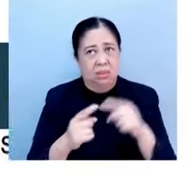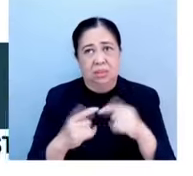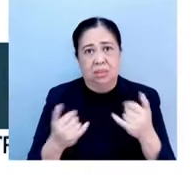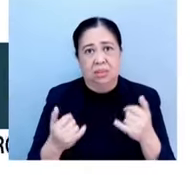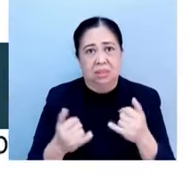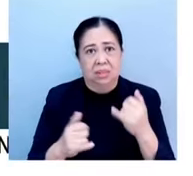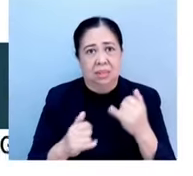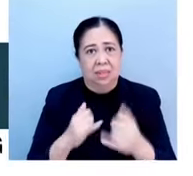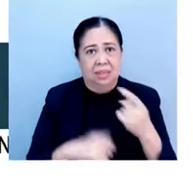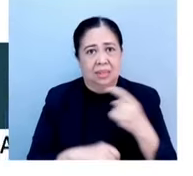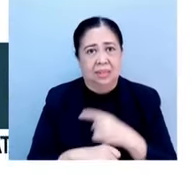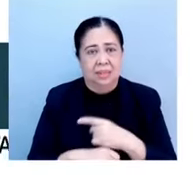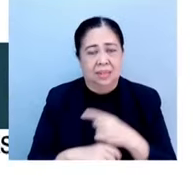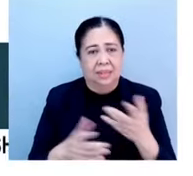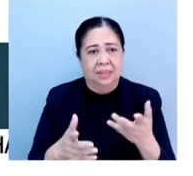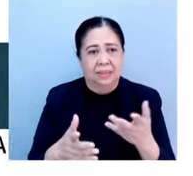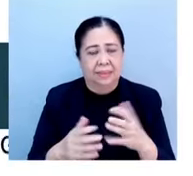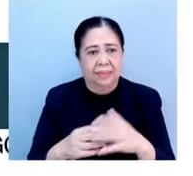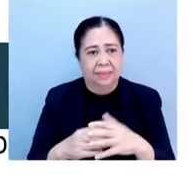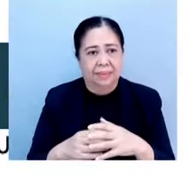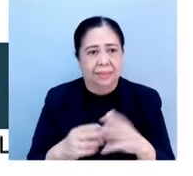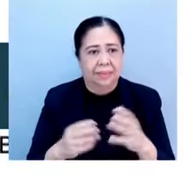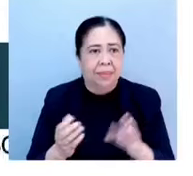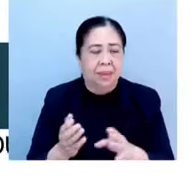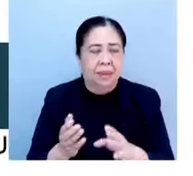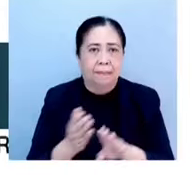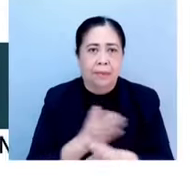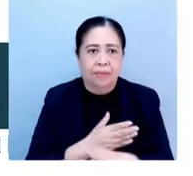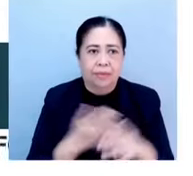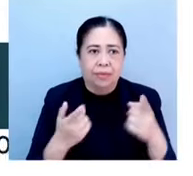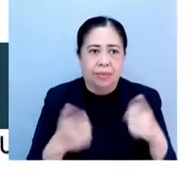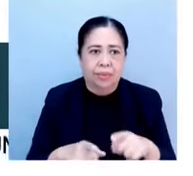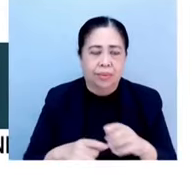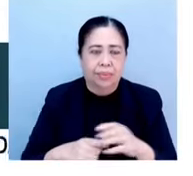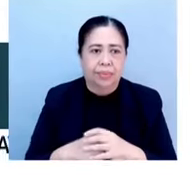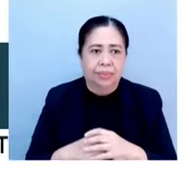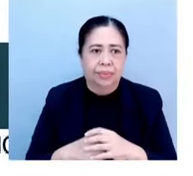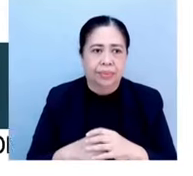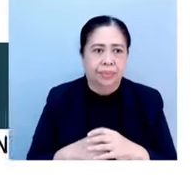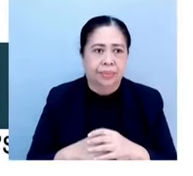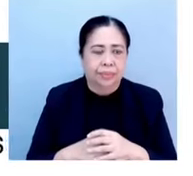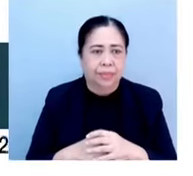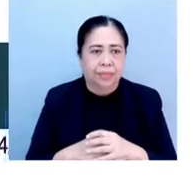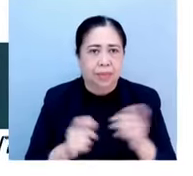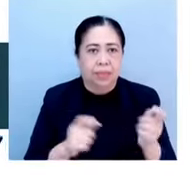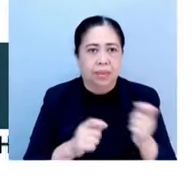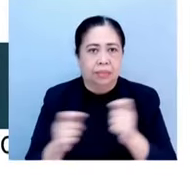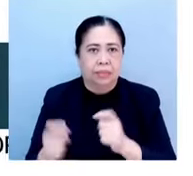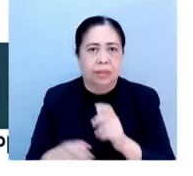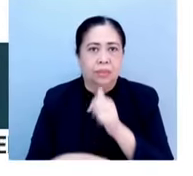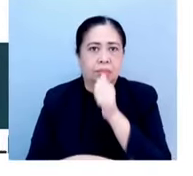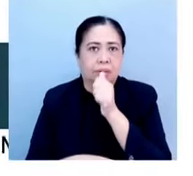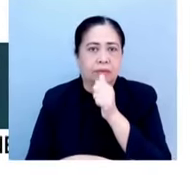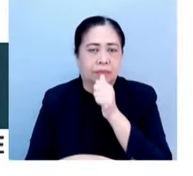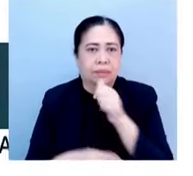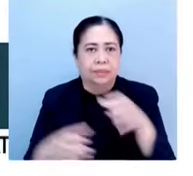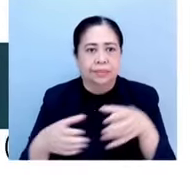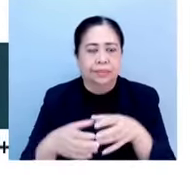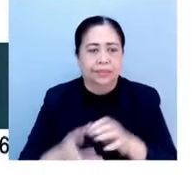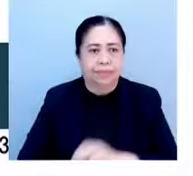last day in which before there's a transfer to the private sector.